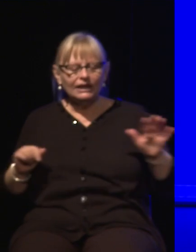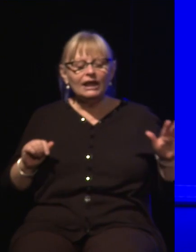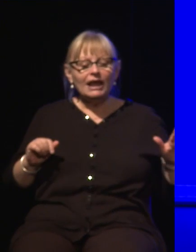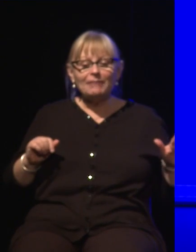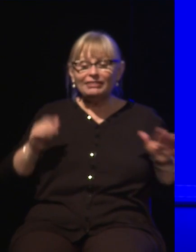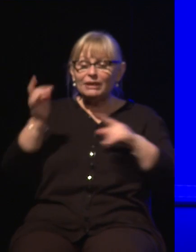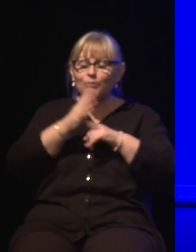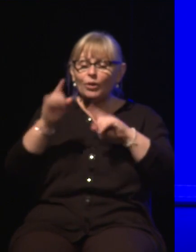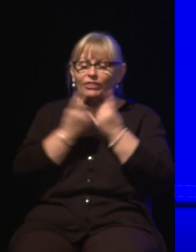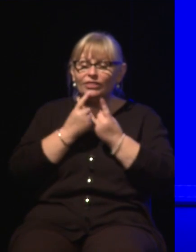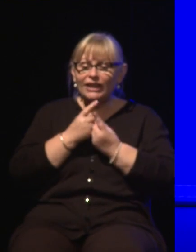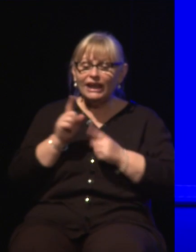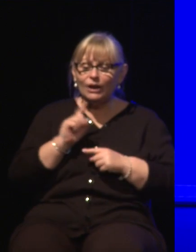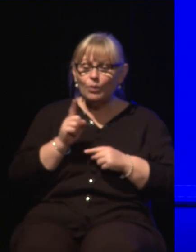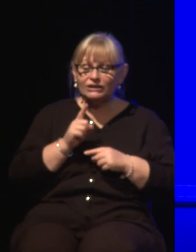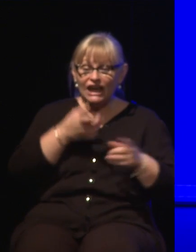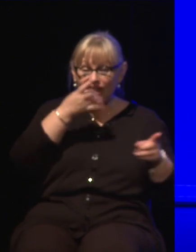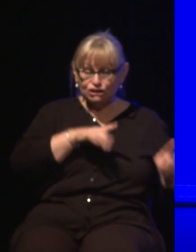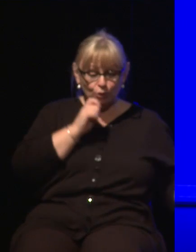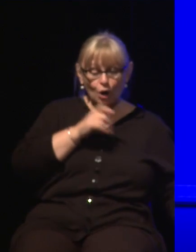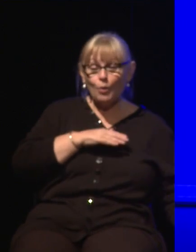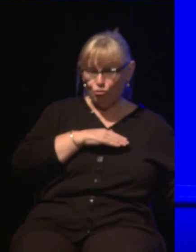that children grow up,